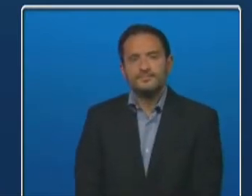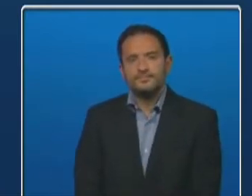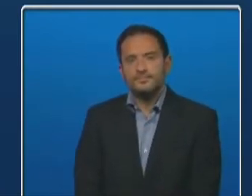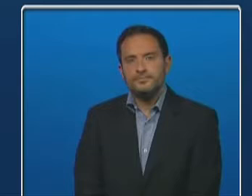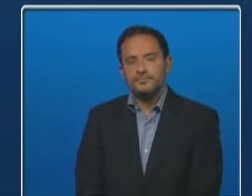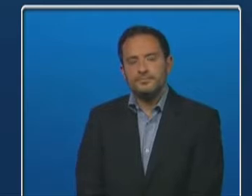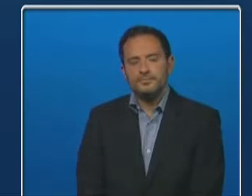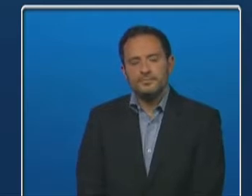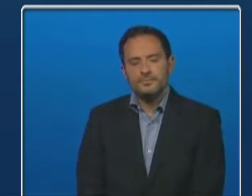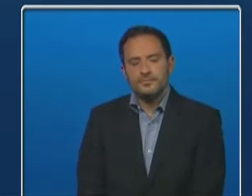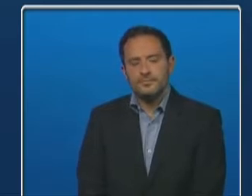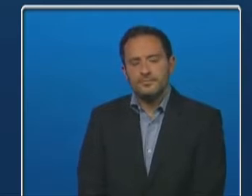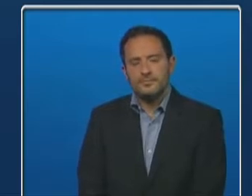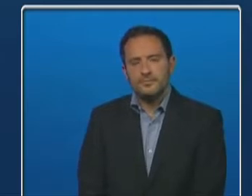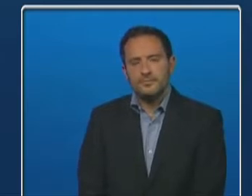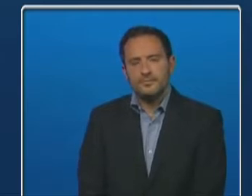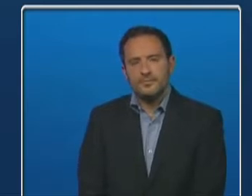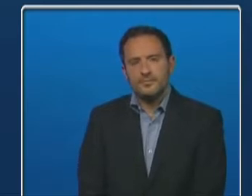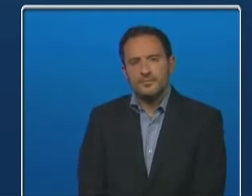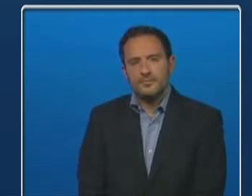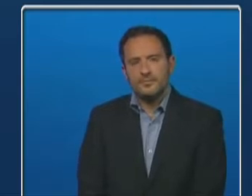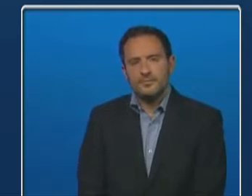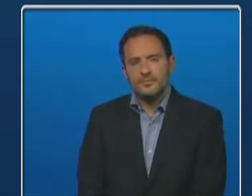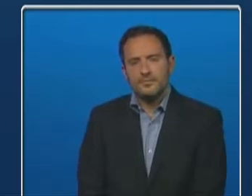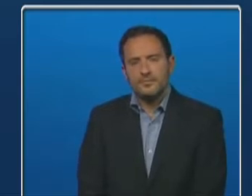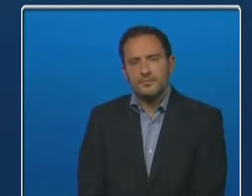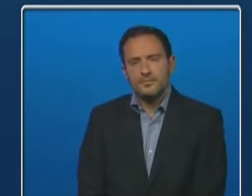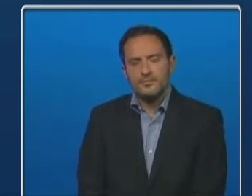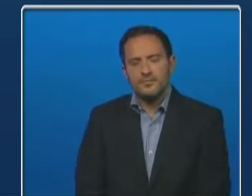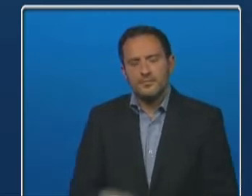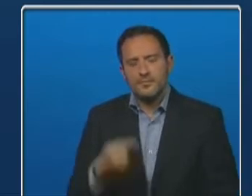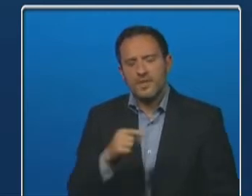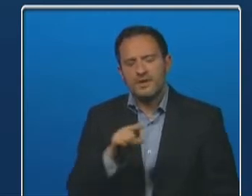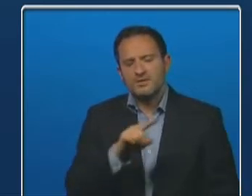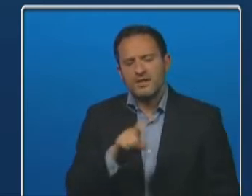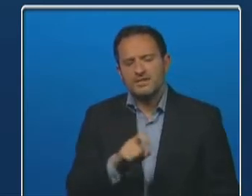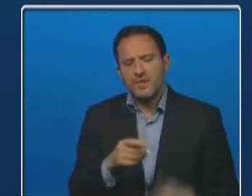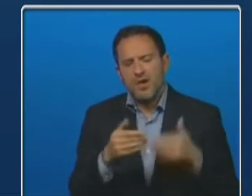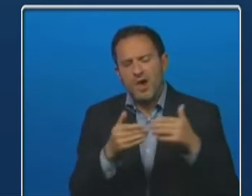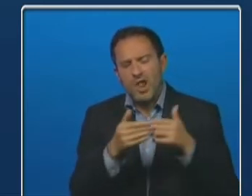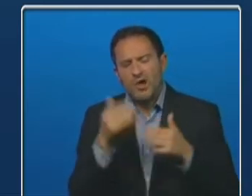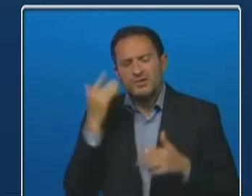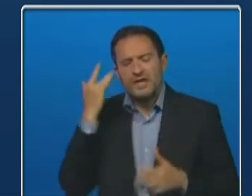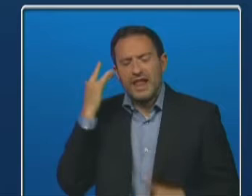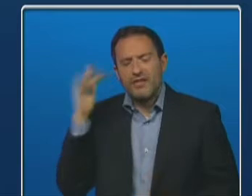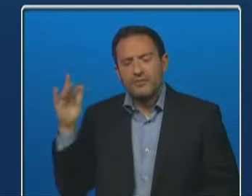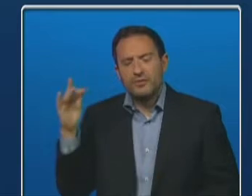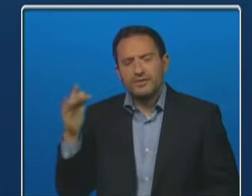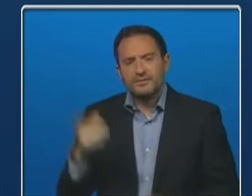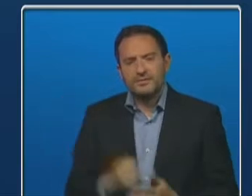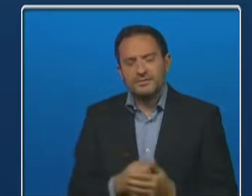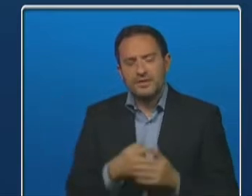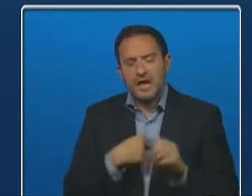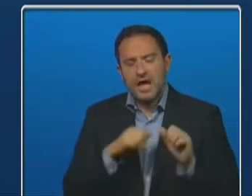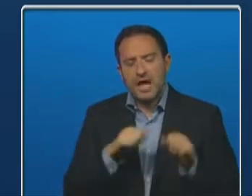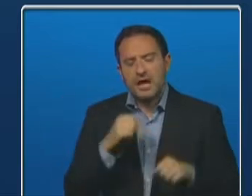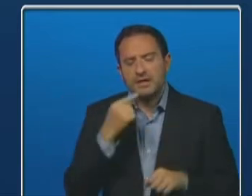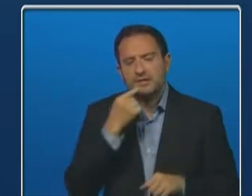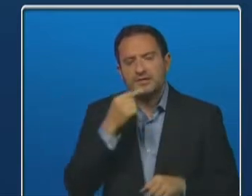Go ahead, I think he was waiting for the rest of the answer, which is he asked about how close California was. And what I can tell you is